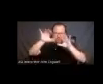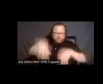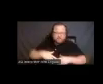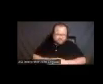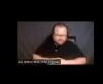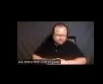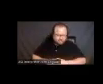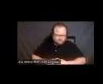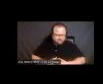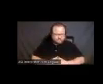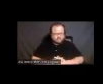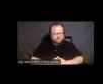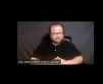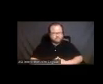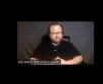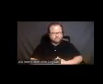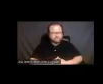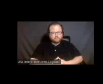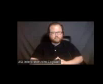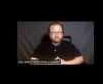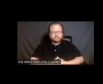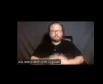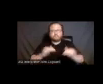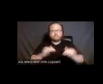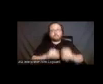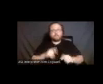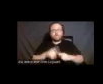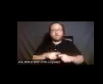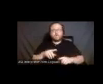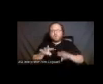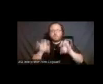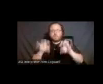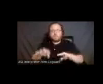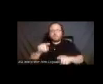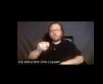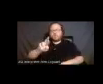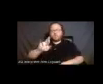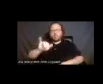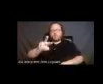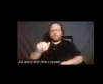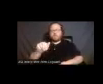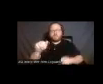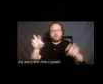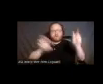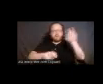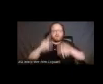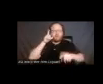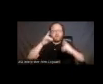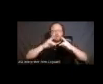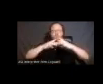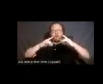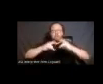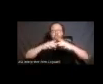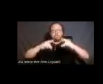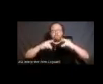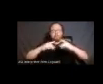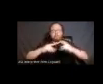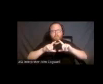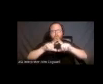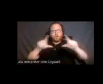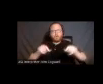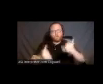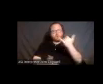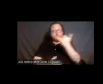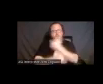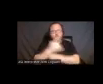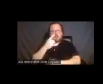Dakota. Let's move on to our trivia contest for the Starbucks card. Today